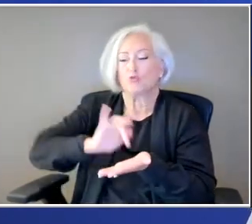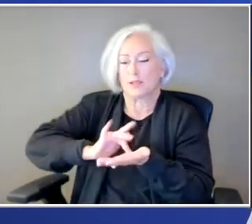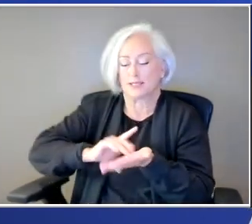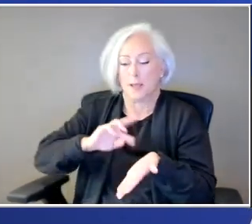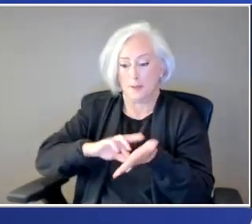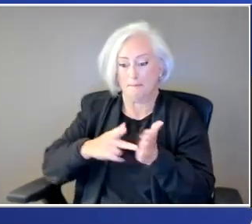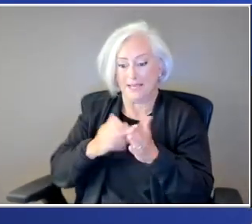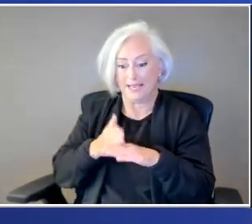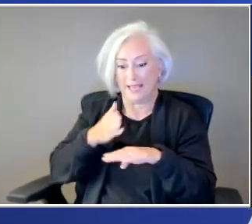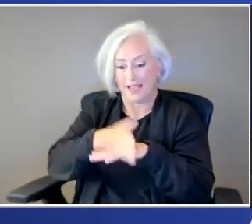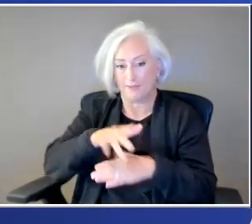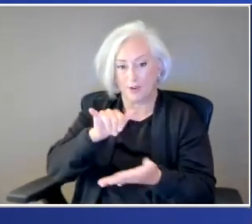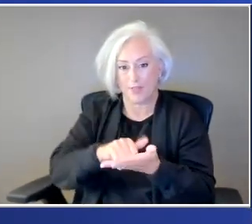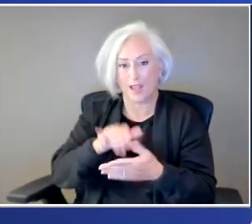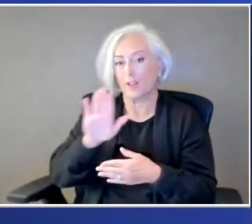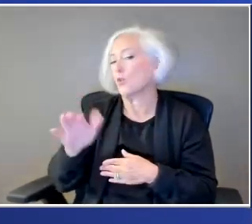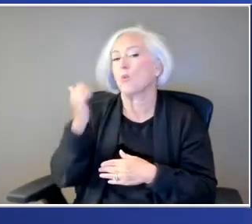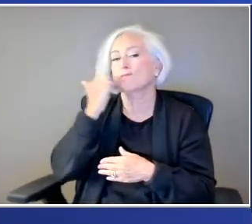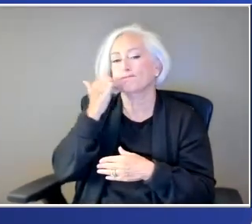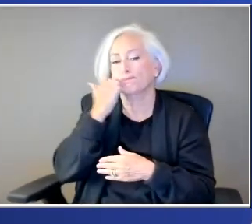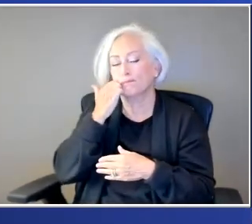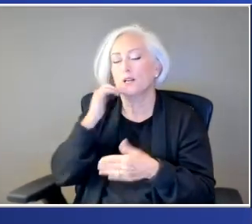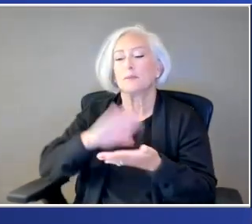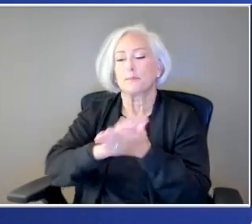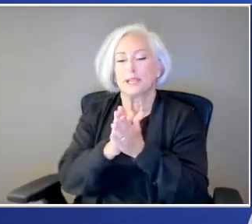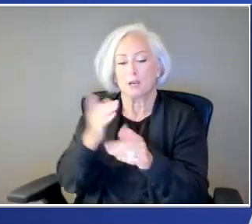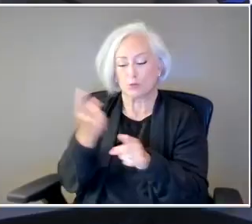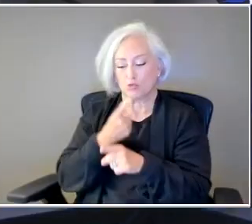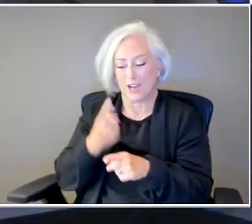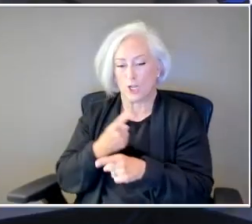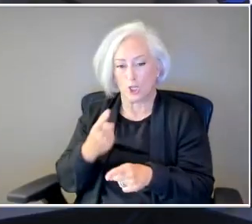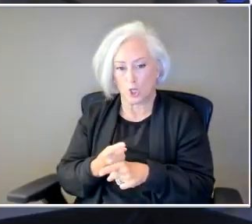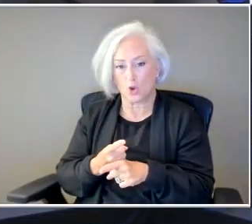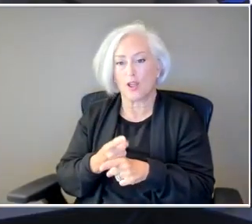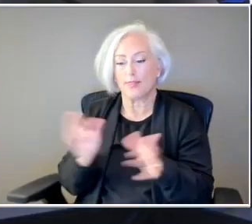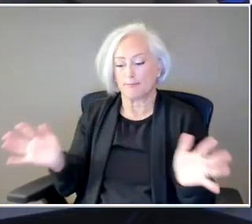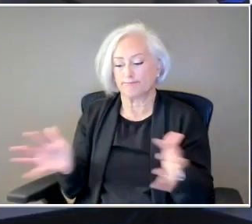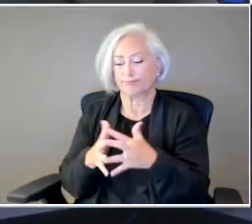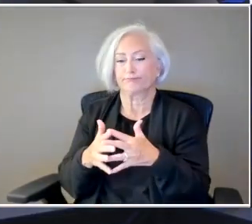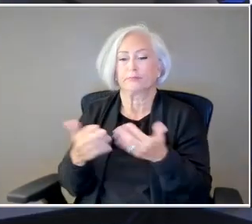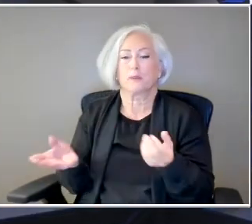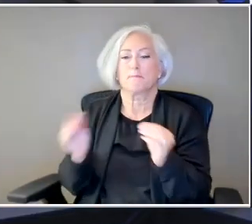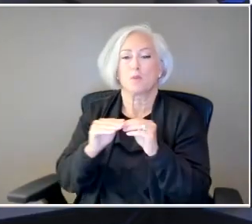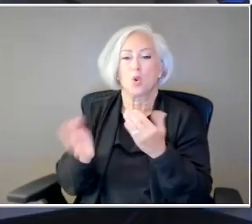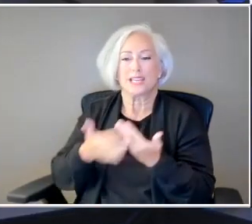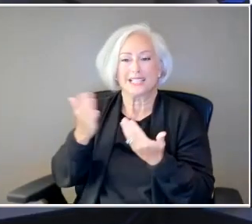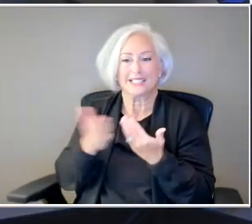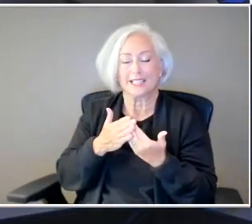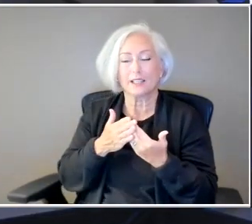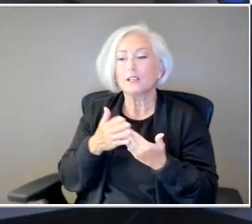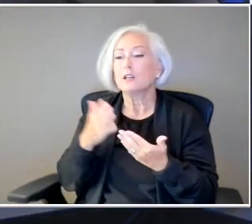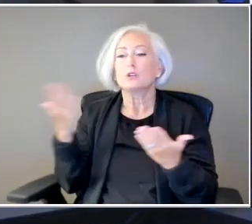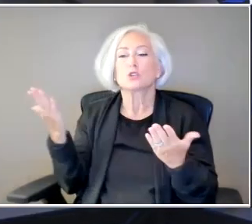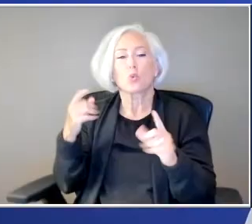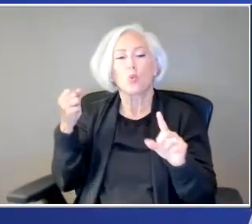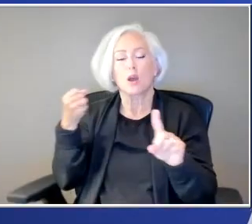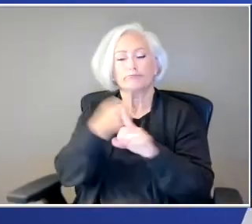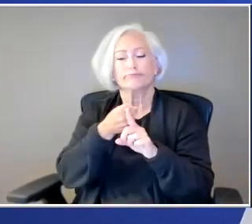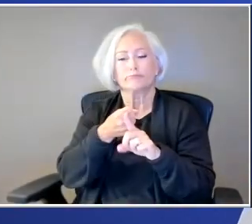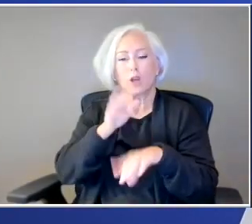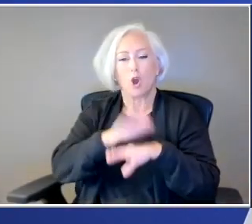cycle becomes more regular and they're able to conceive. So on that note, just what is the overall impact to hormones? So it does seem to